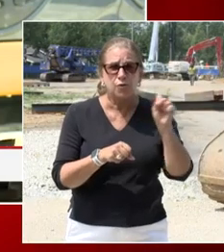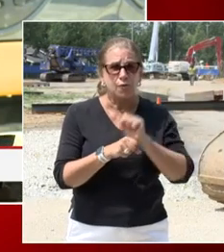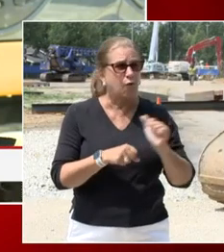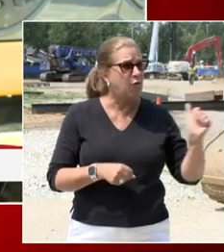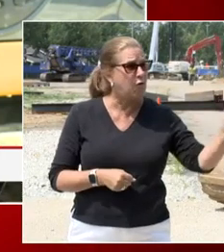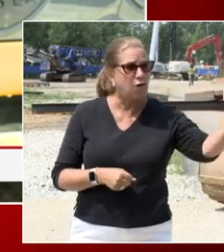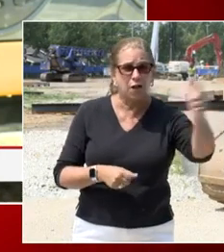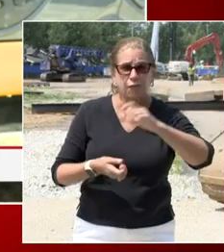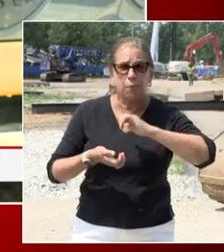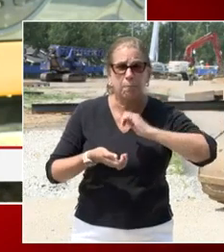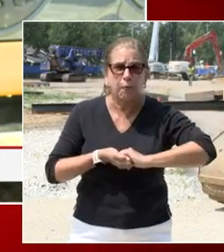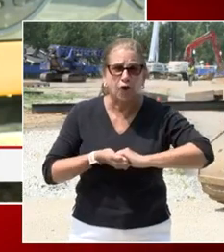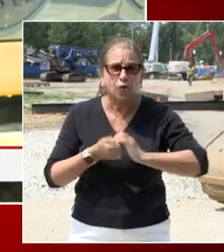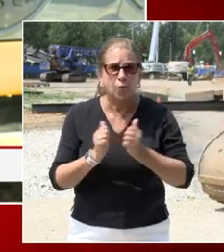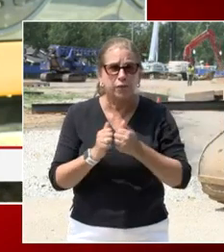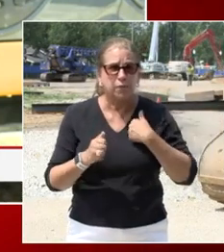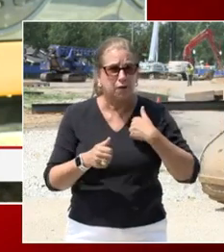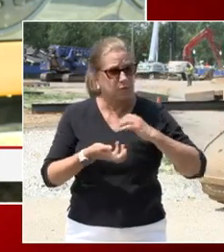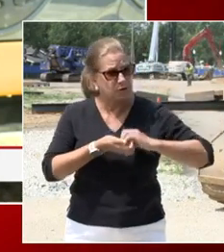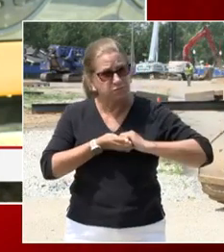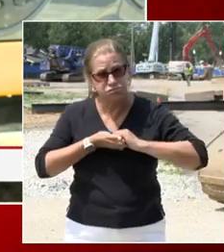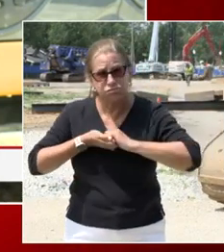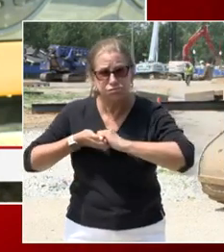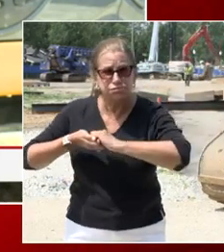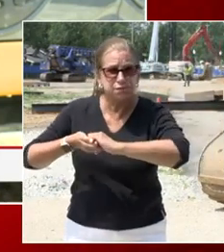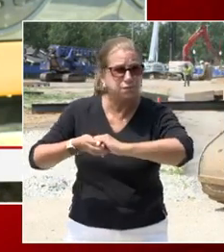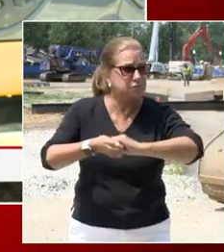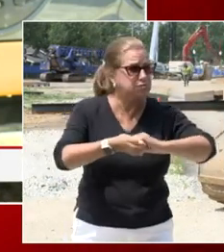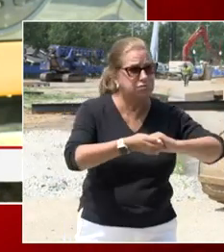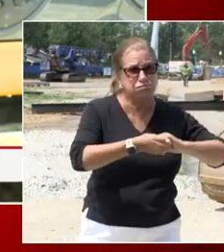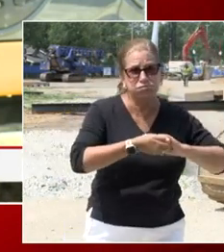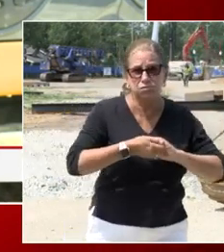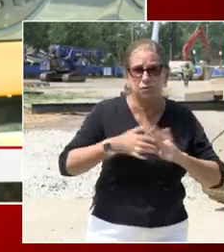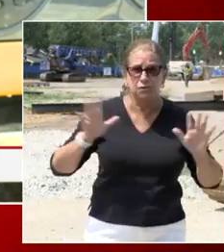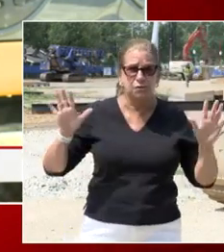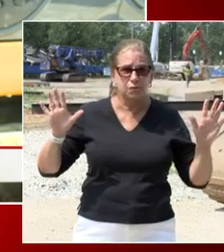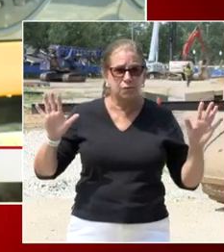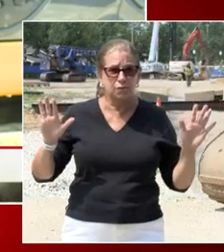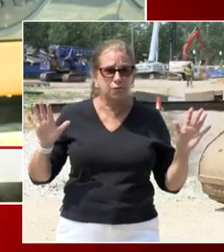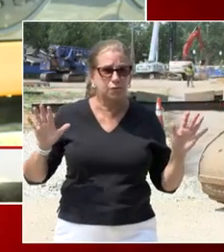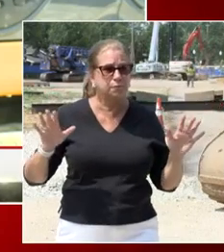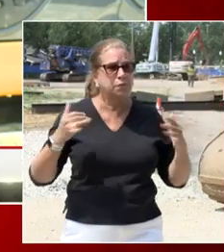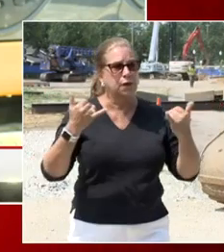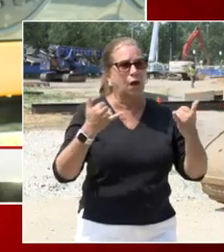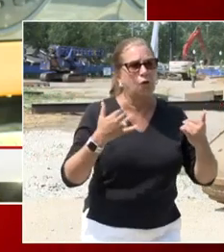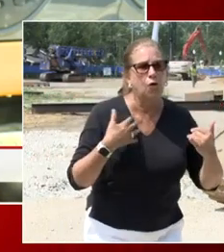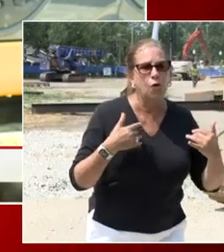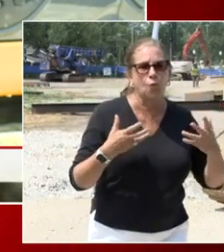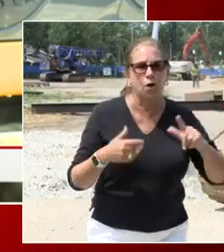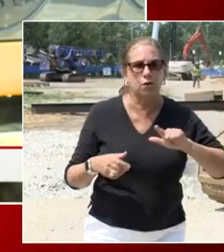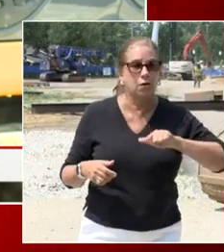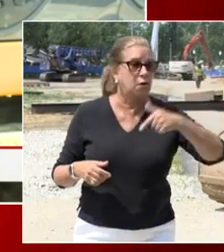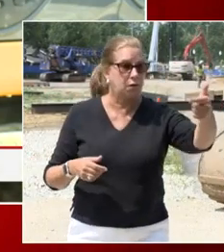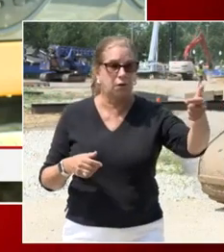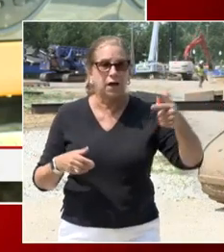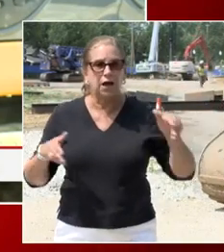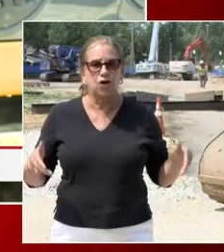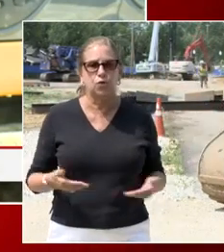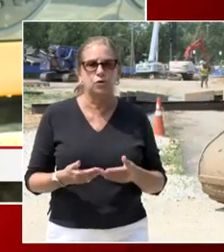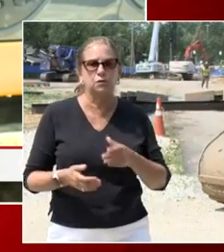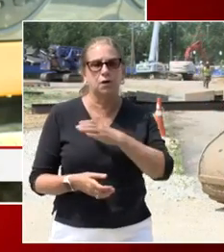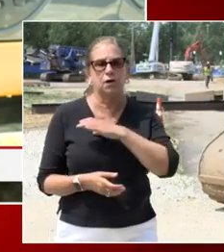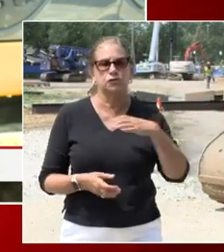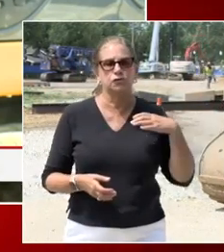well. So now I want and have the pleasure of introducing our council members who have been just